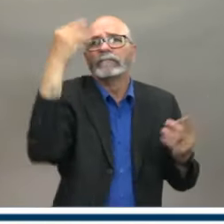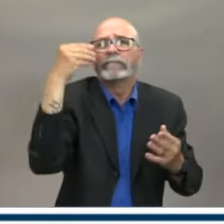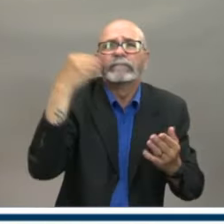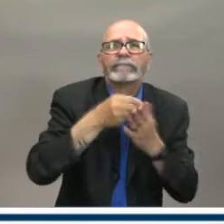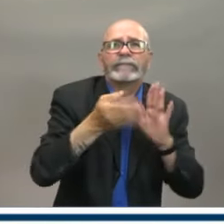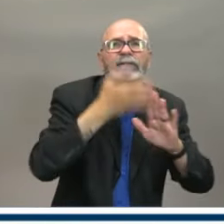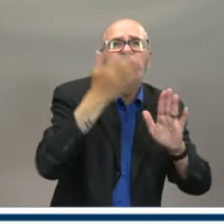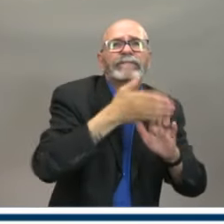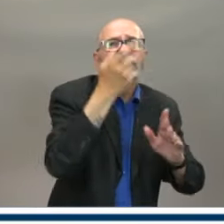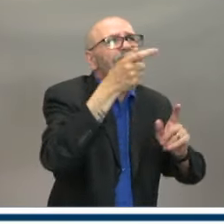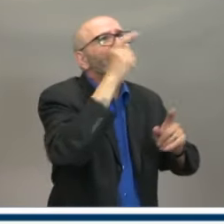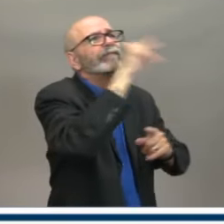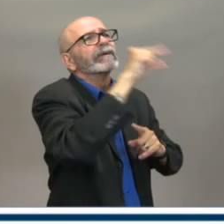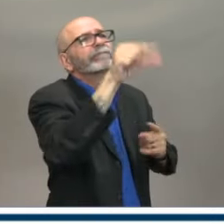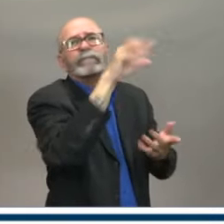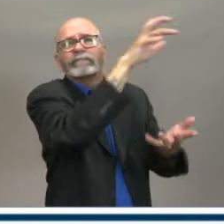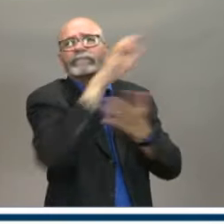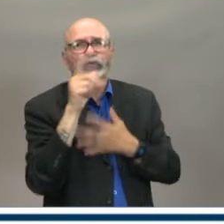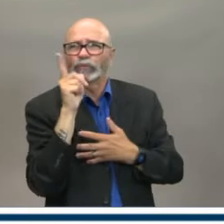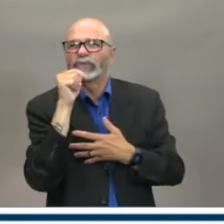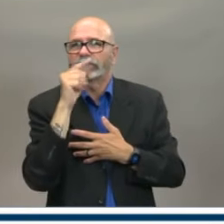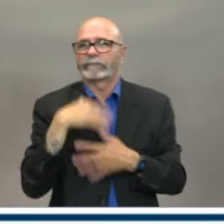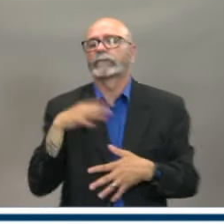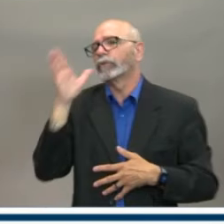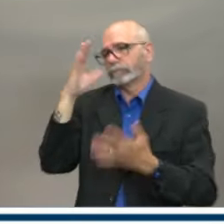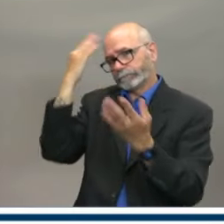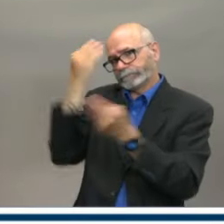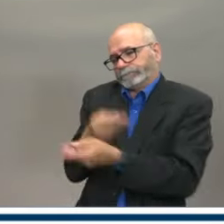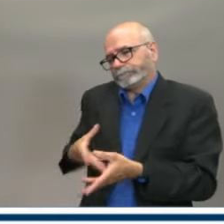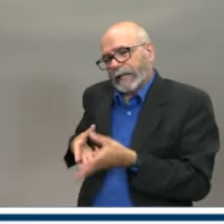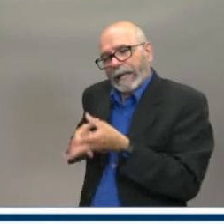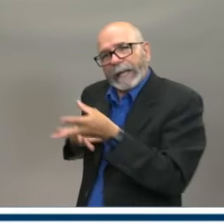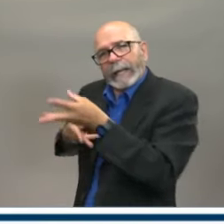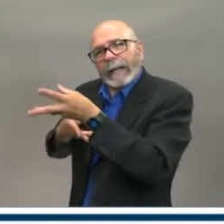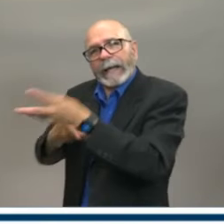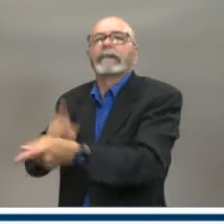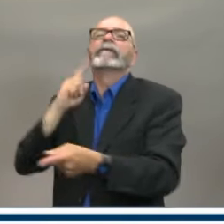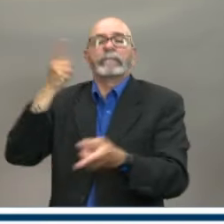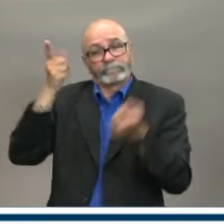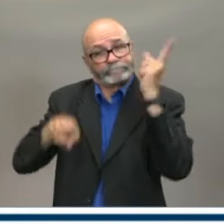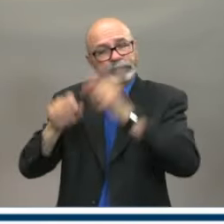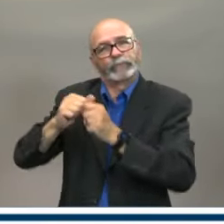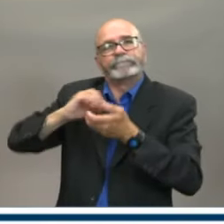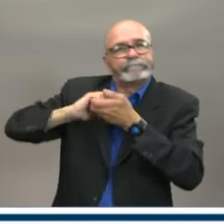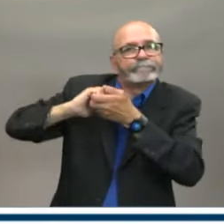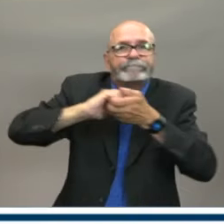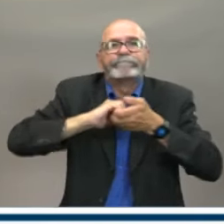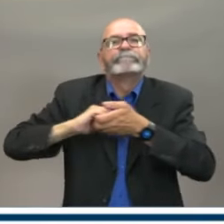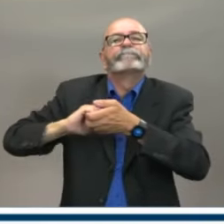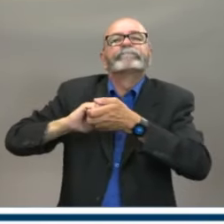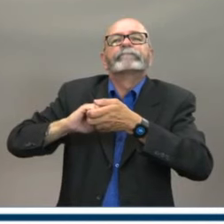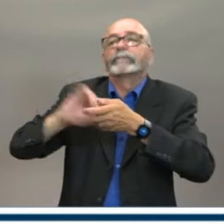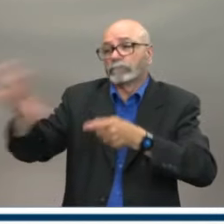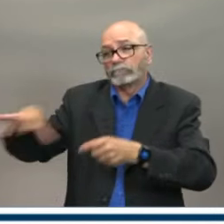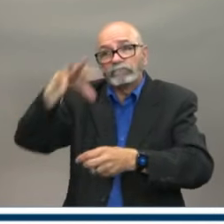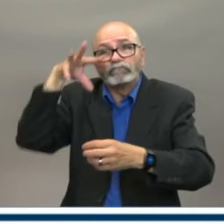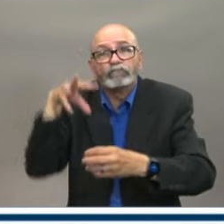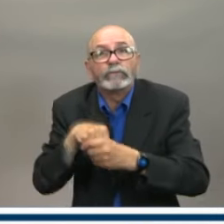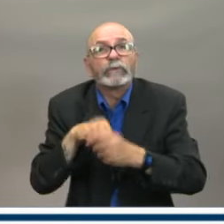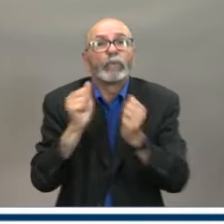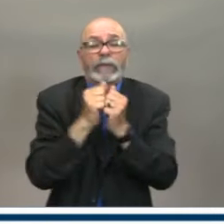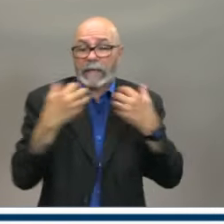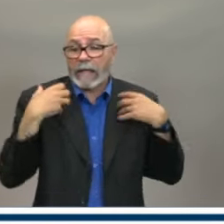our partners. So, for example, in our own health, those actively involved in the healthcare system and the public system would